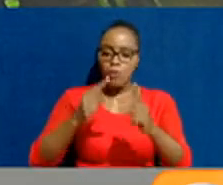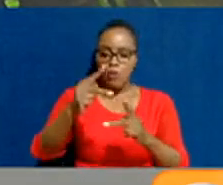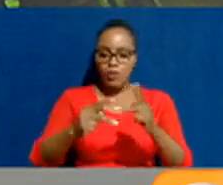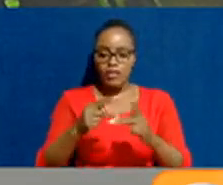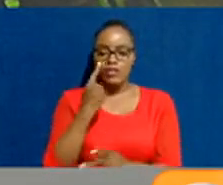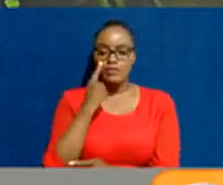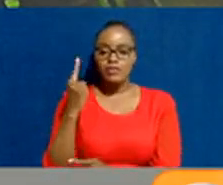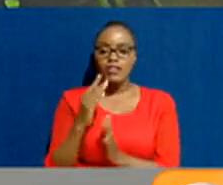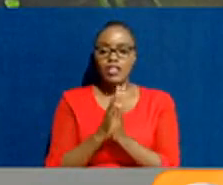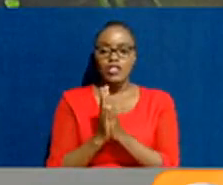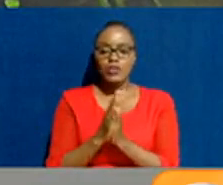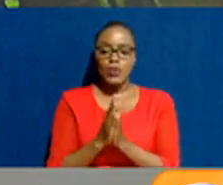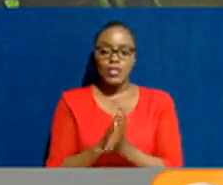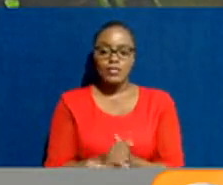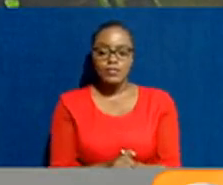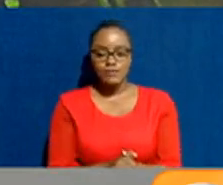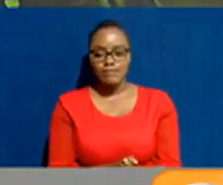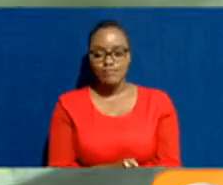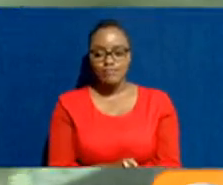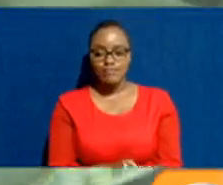Seth Olale attended the media briefing.